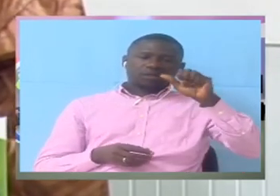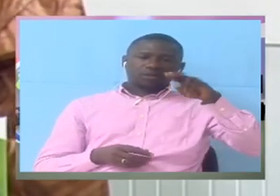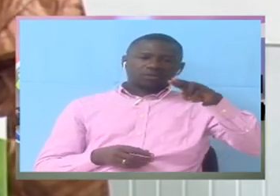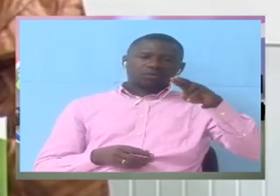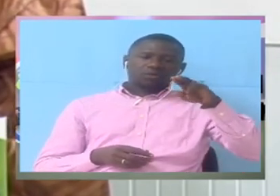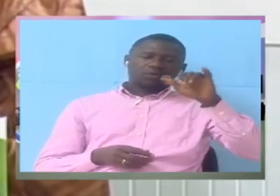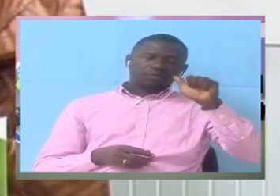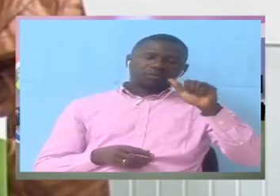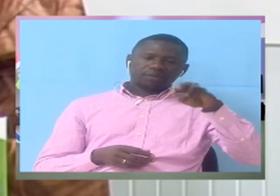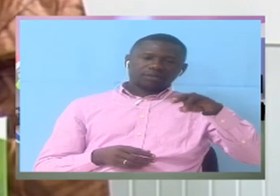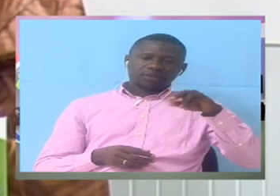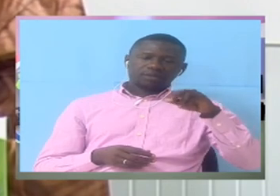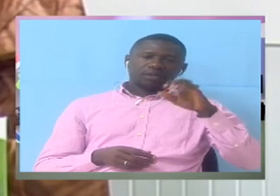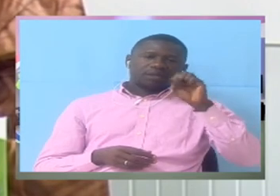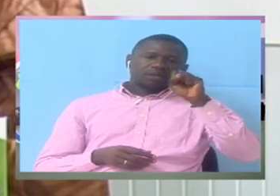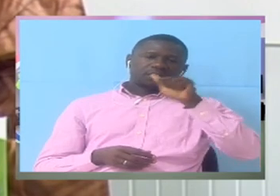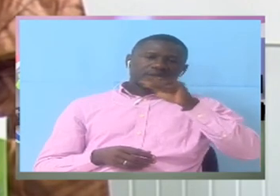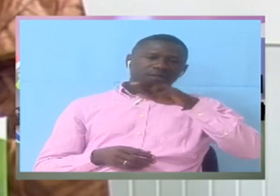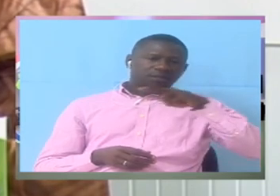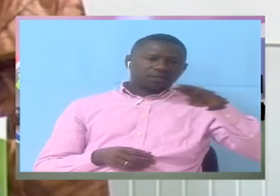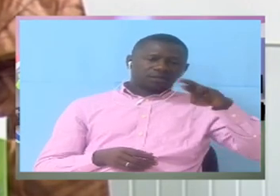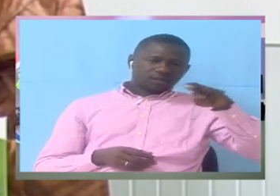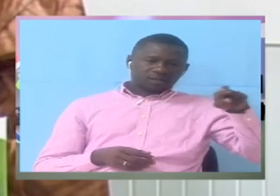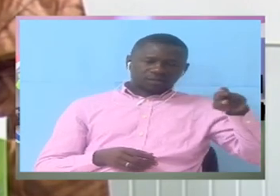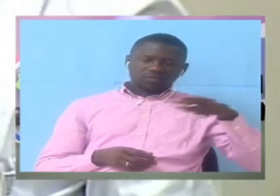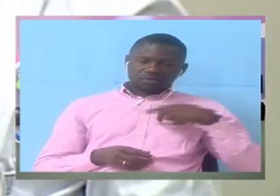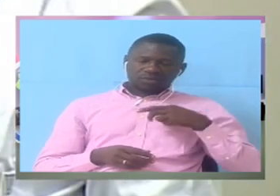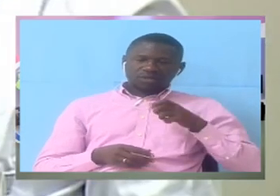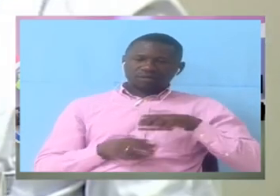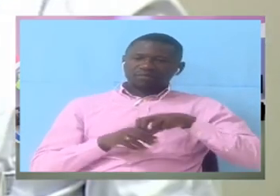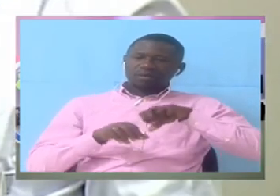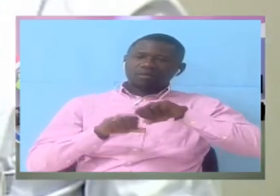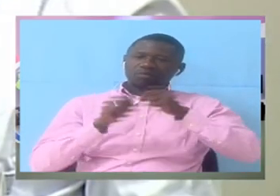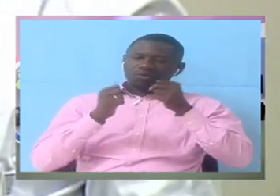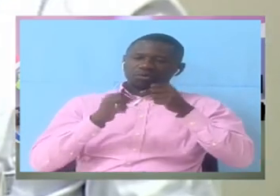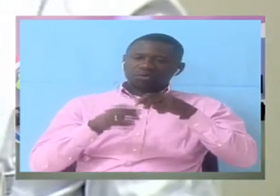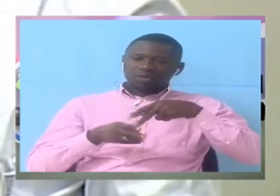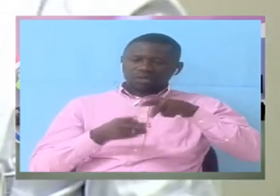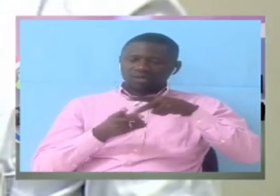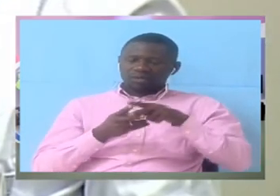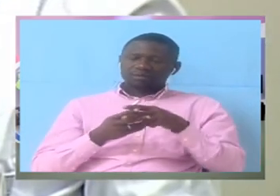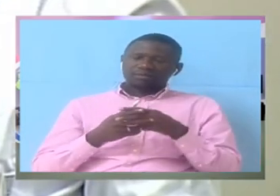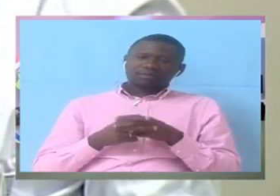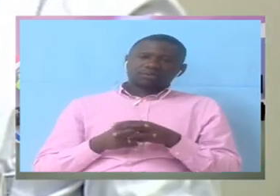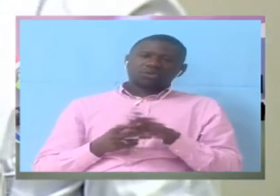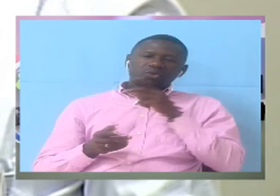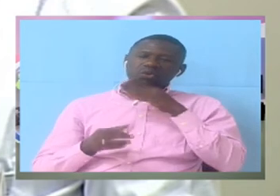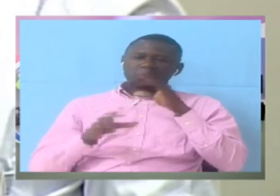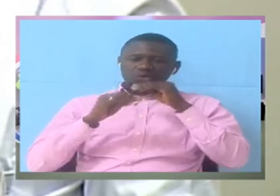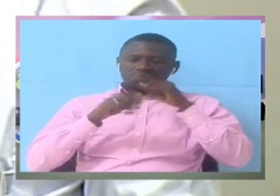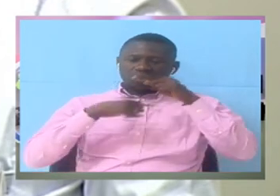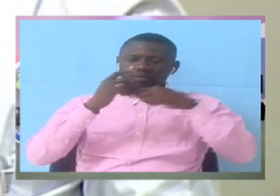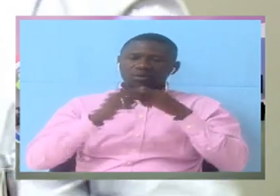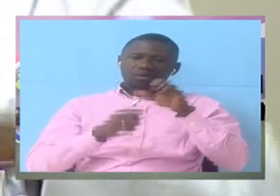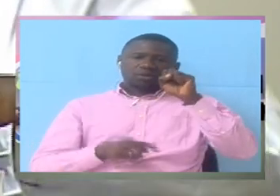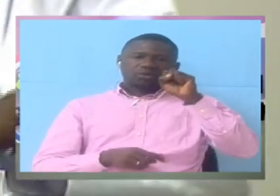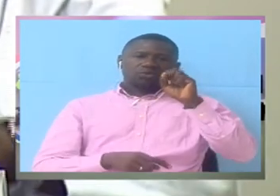Suleiman Sar also suffered a broken leg as a result of a gunshot. Suleiman Sar. Iman Suleiman Sar lokumo